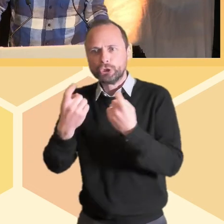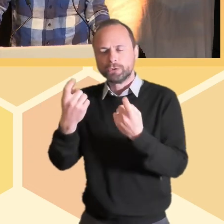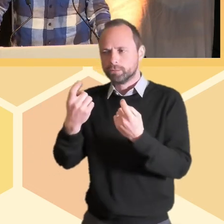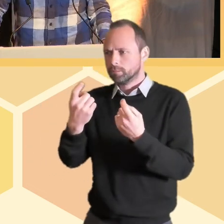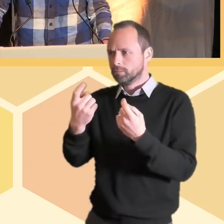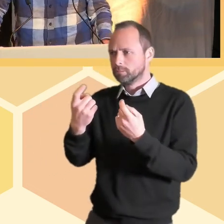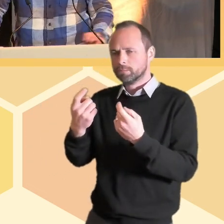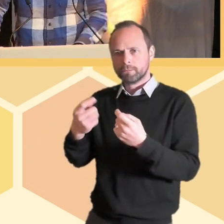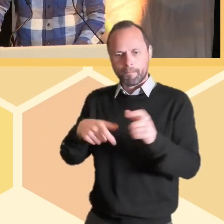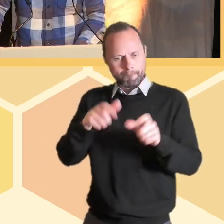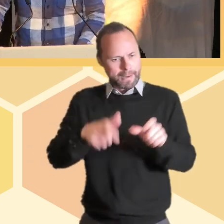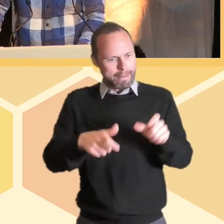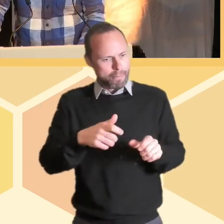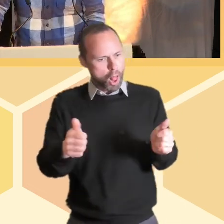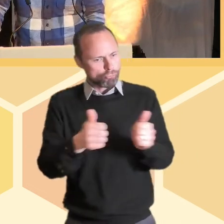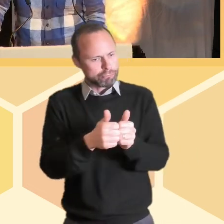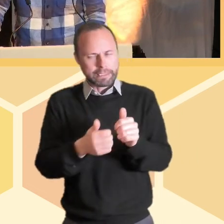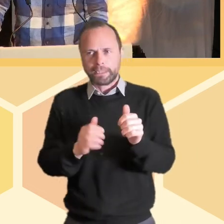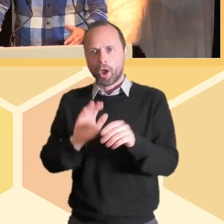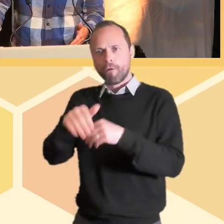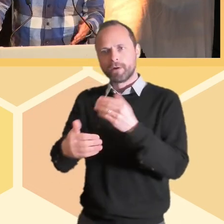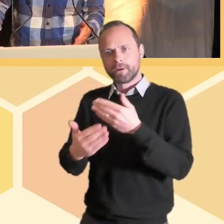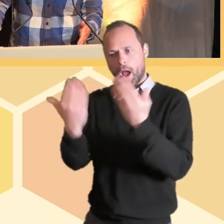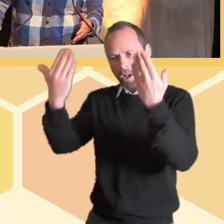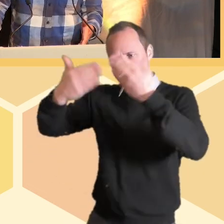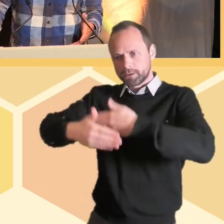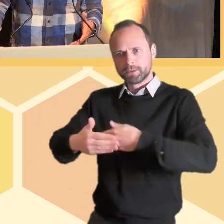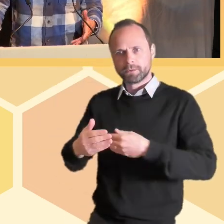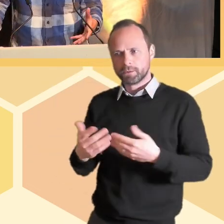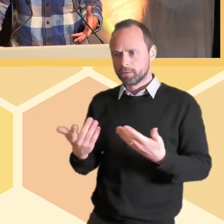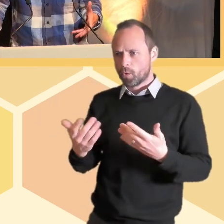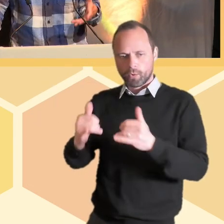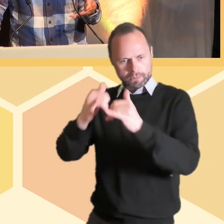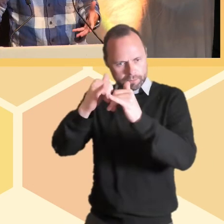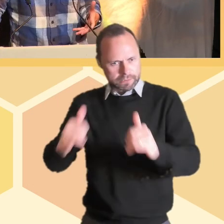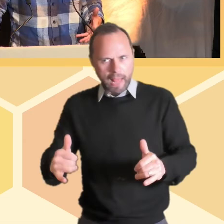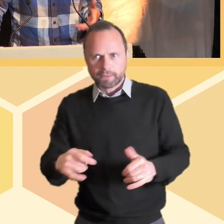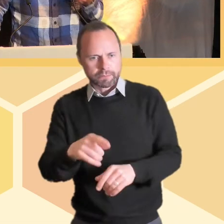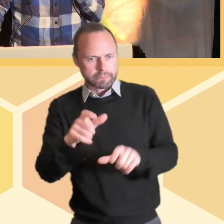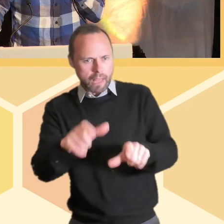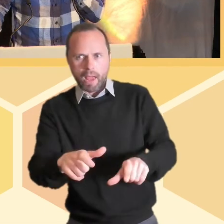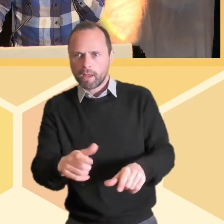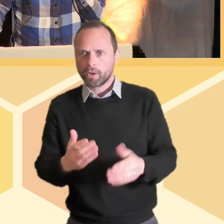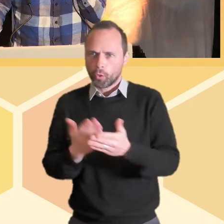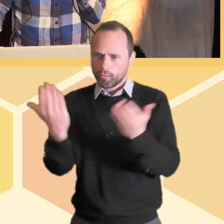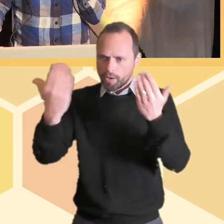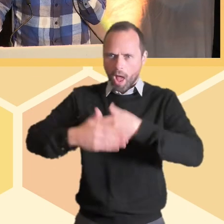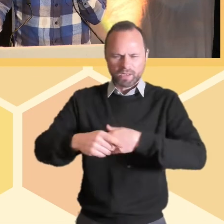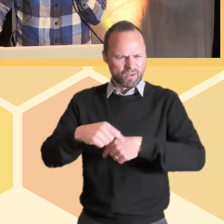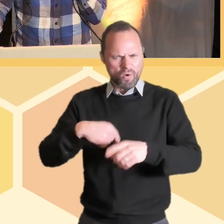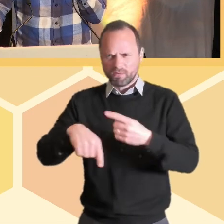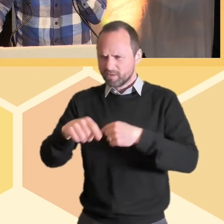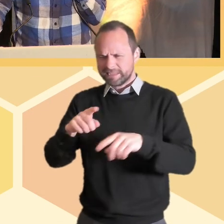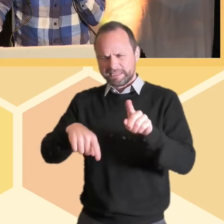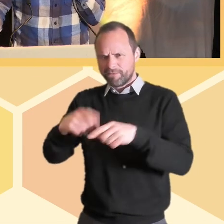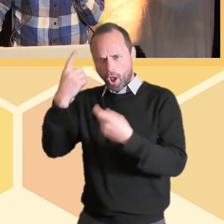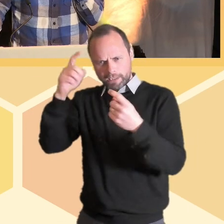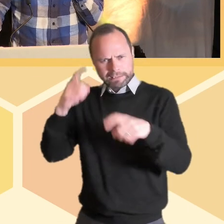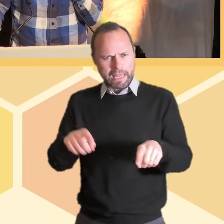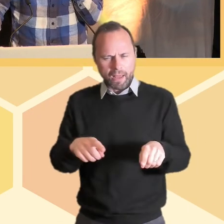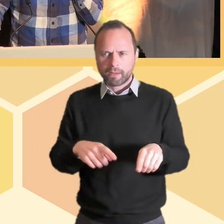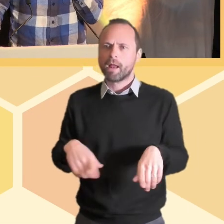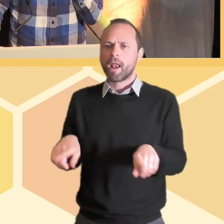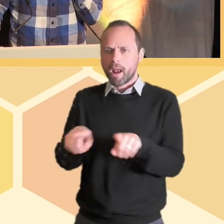paddle adventure and overnight sleep out, because it's only once you create the chaos of ideas like the posters I had in